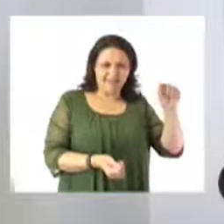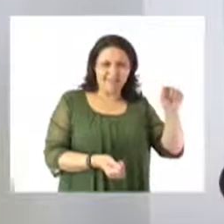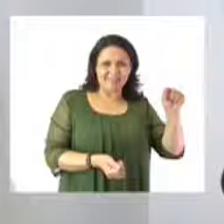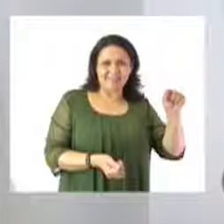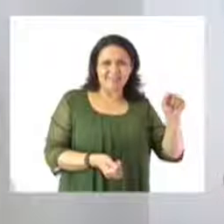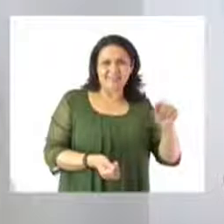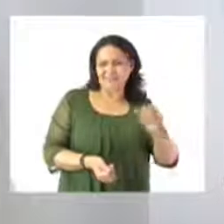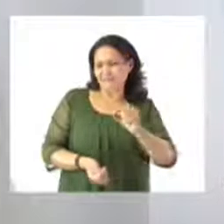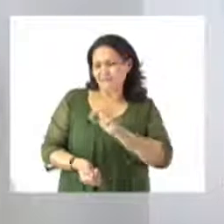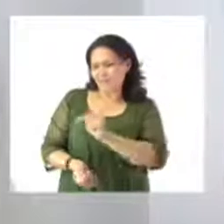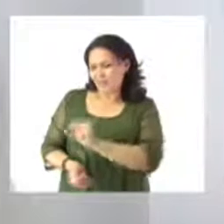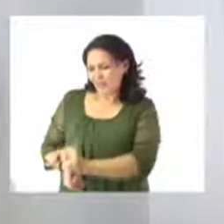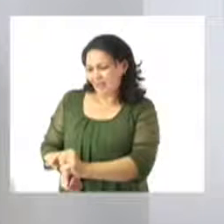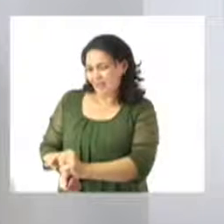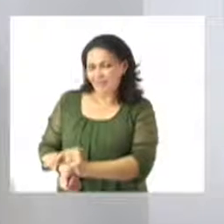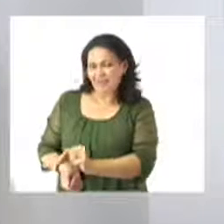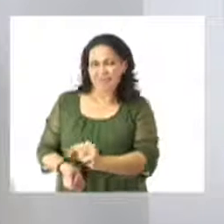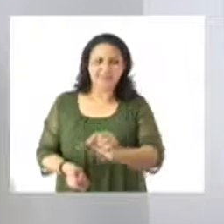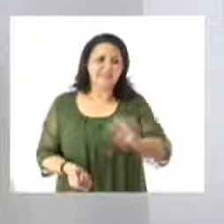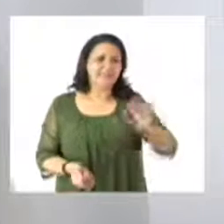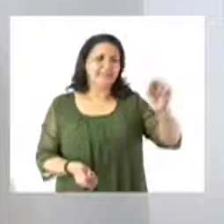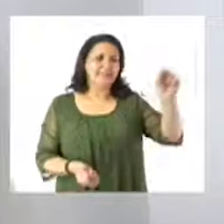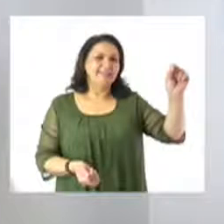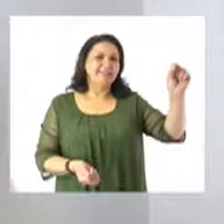Yes, it goes together with the tap.